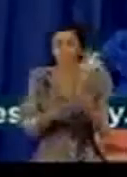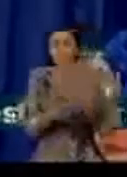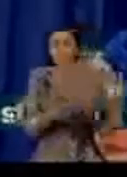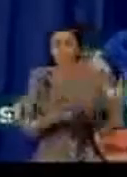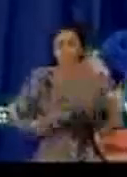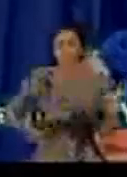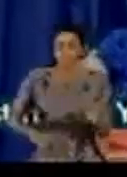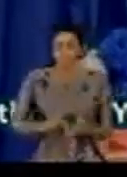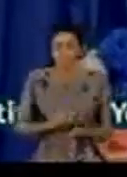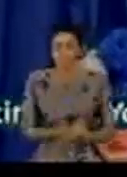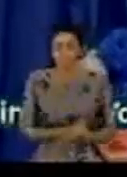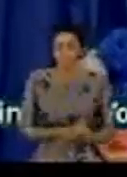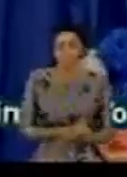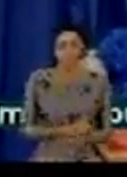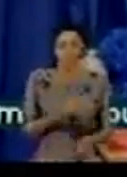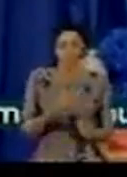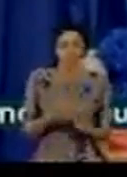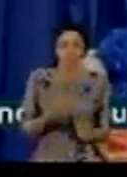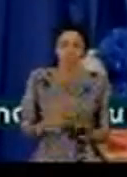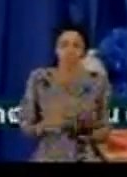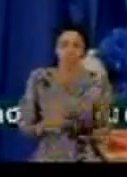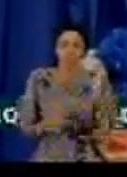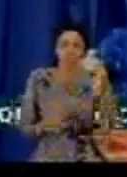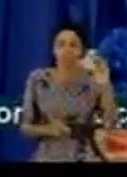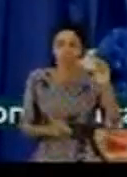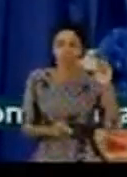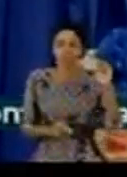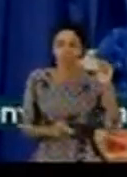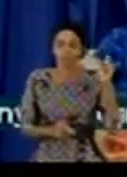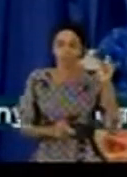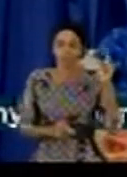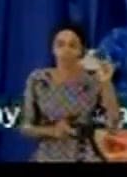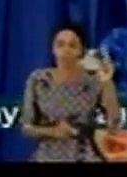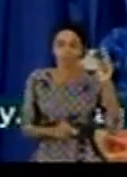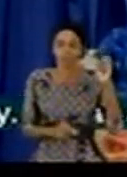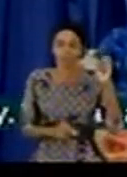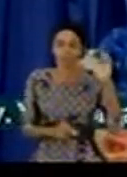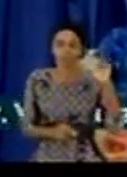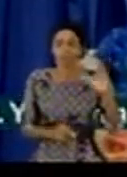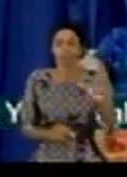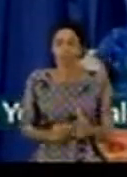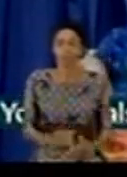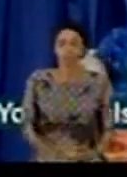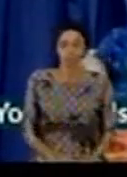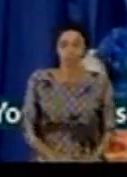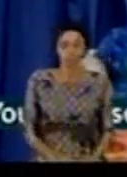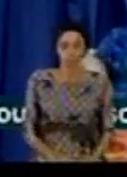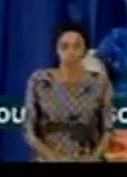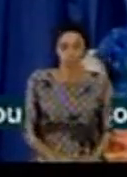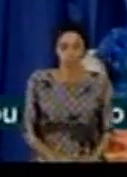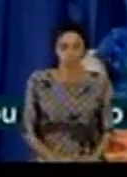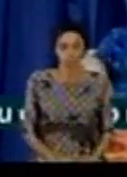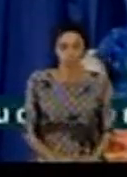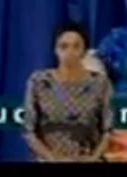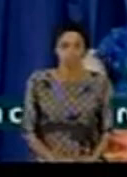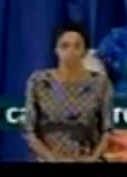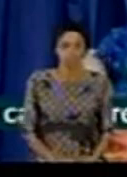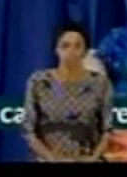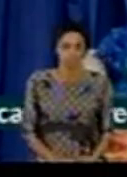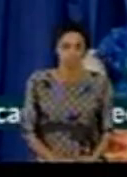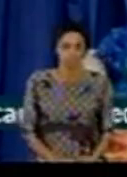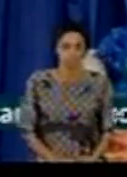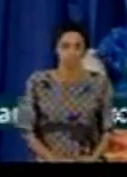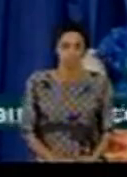My name is Emmanuel Mwaboso. I'm from Echie. I worship at Great